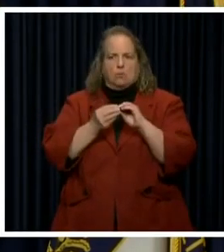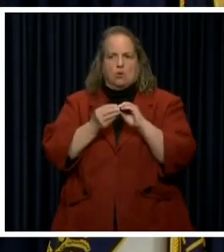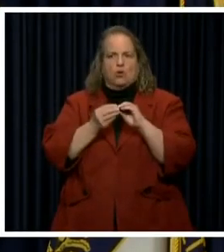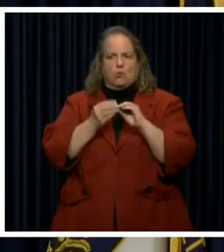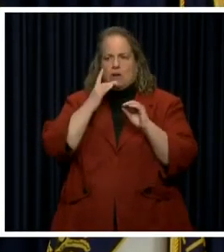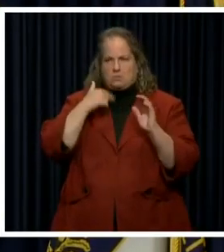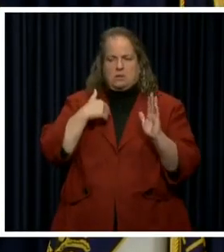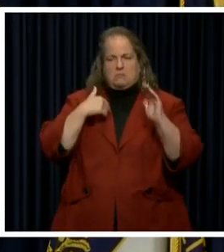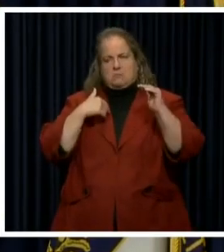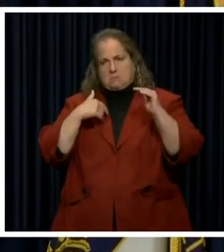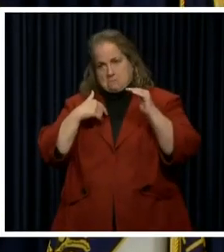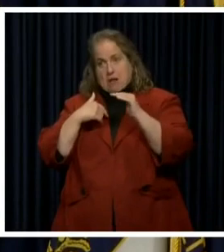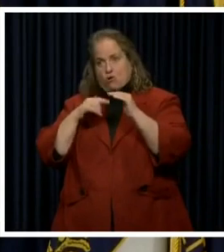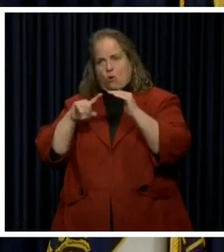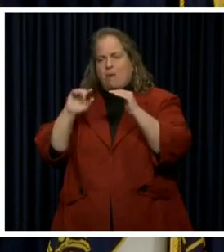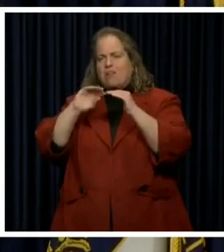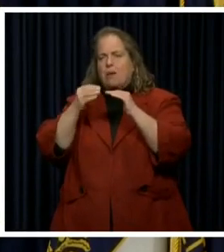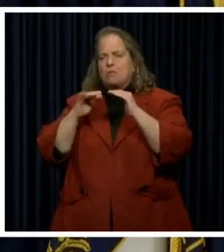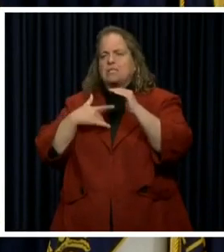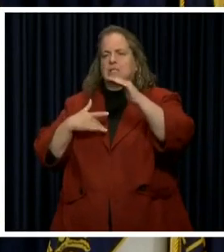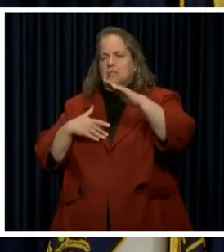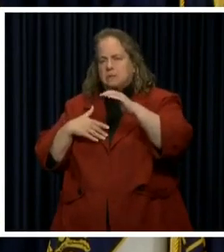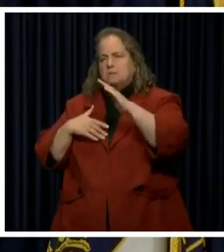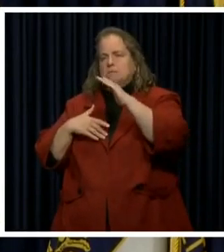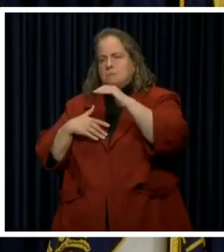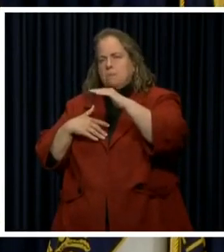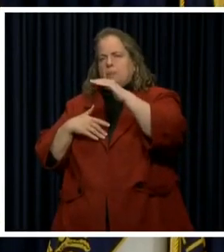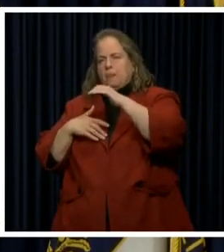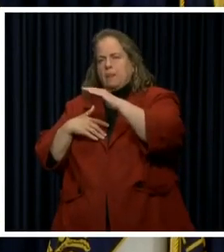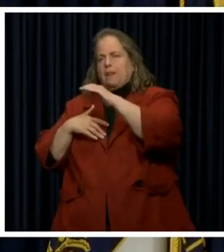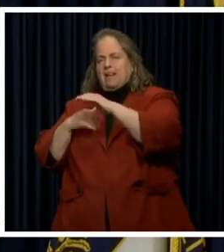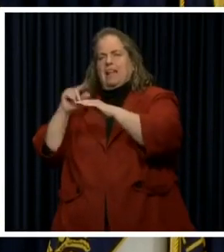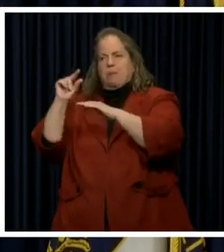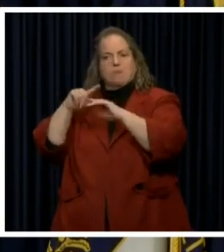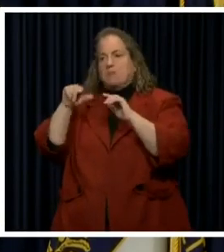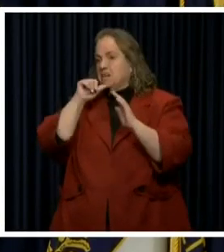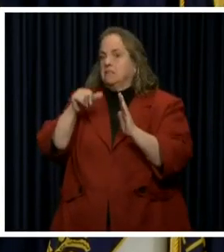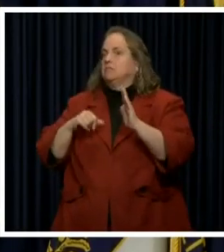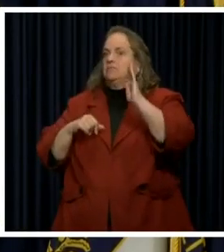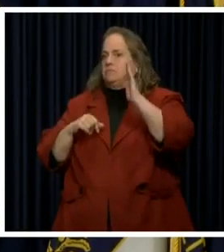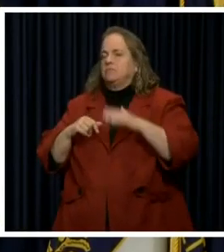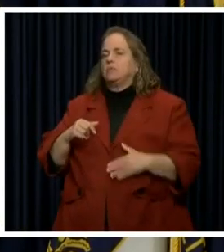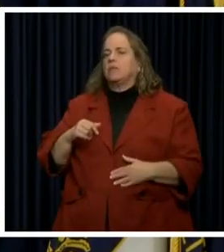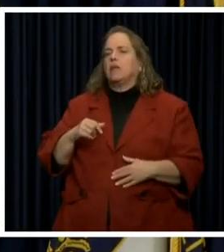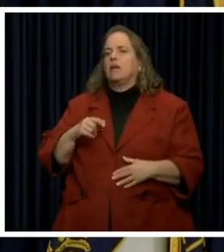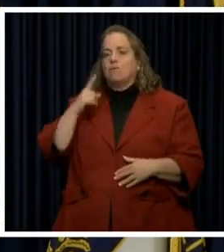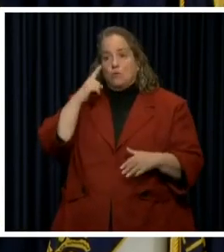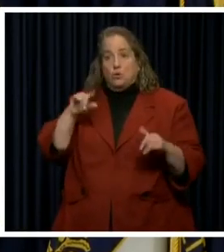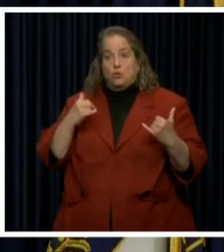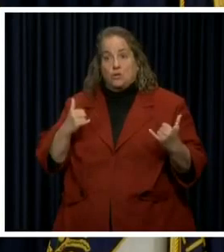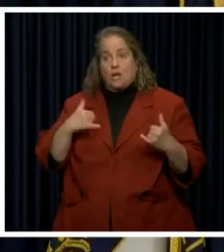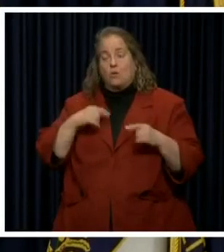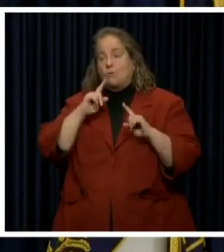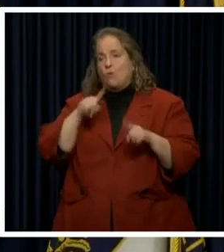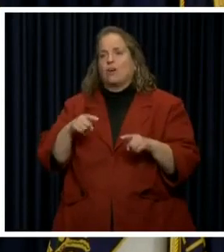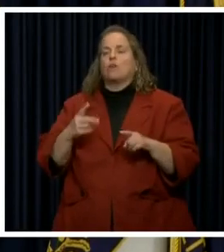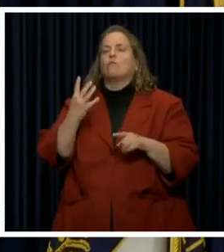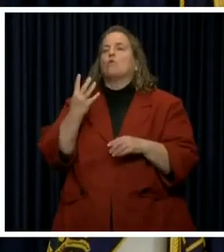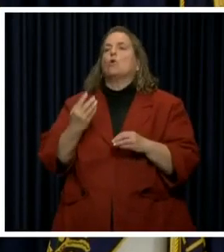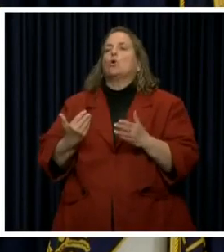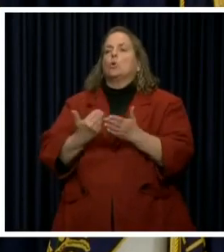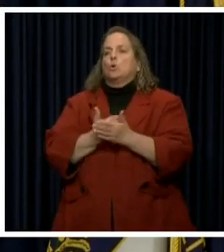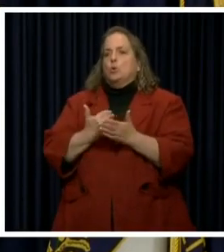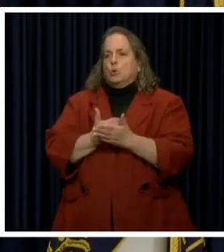the numbers change as they come in being reported. For today, we're reporting 4 new